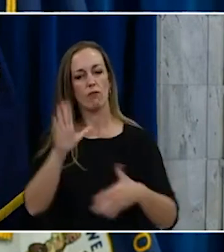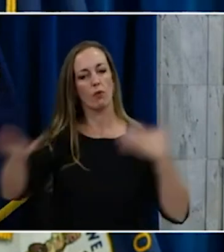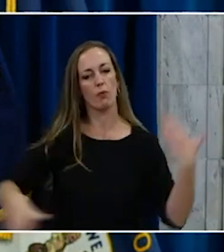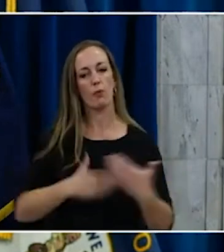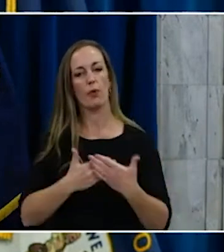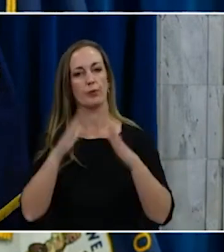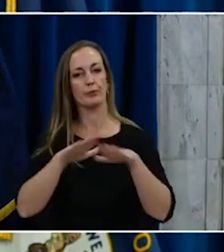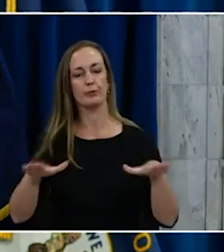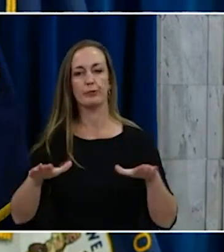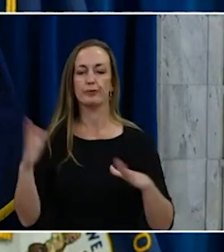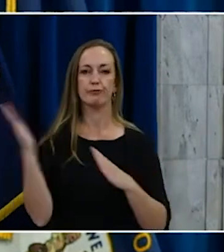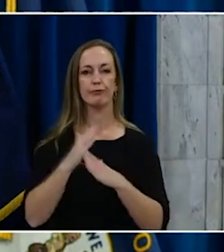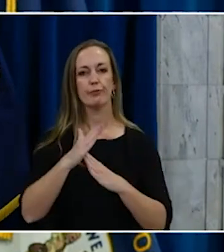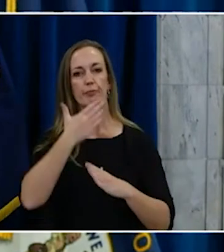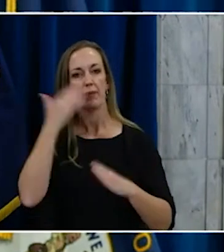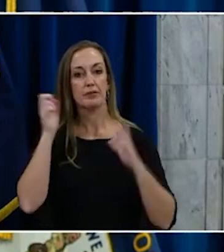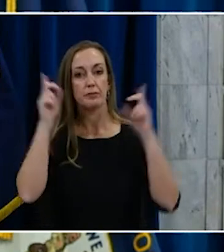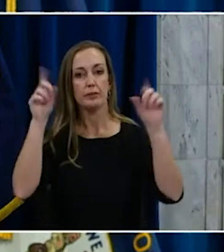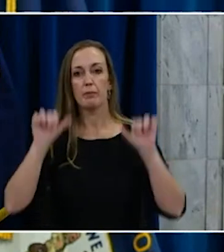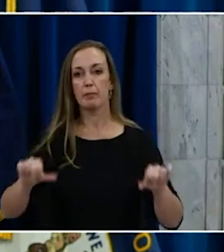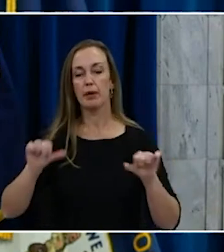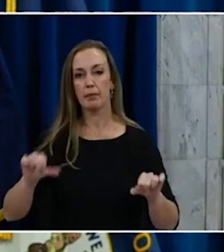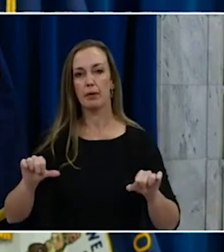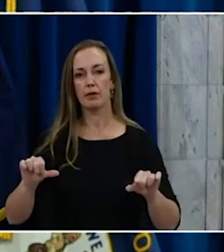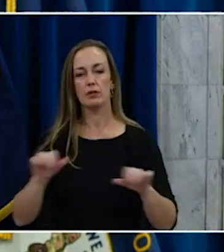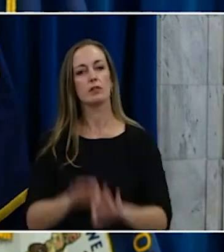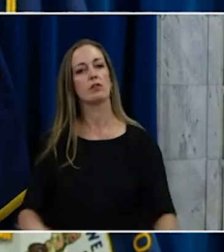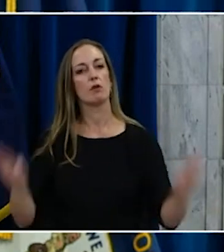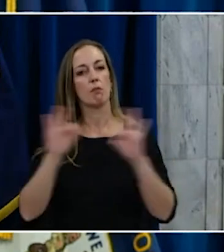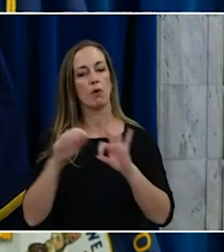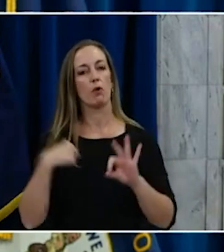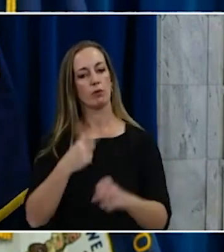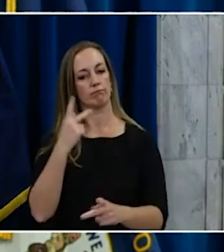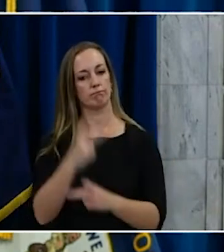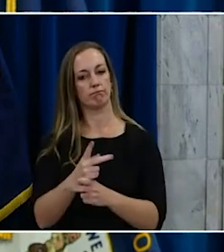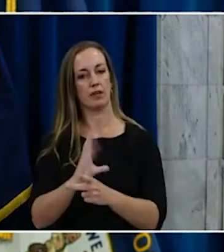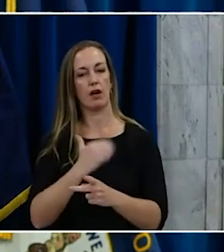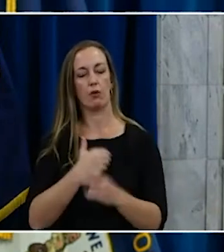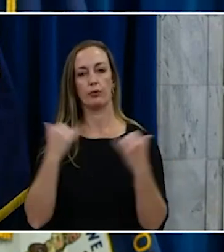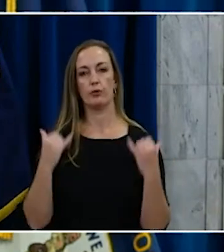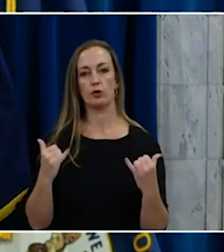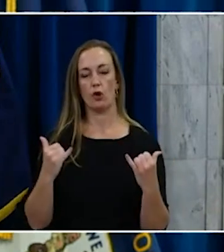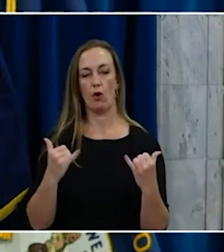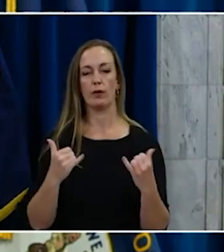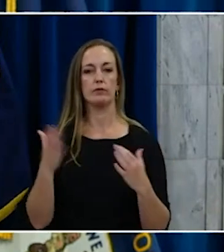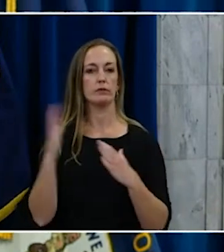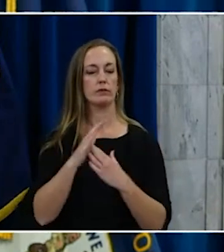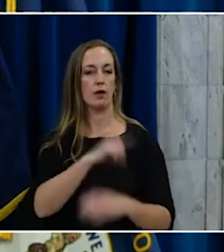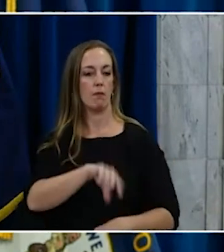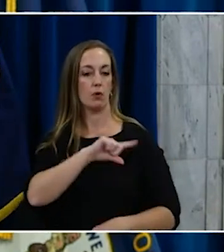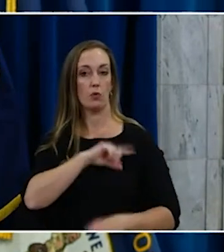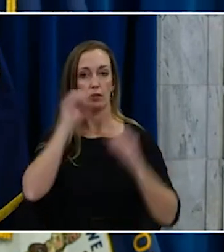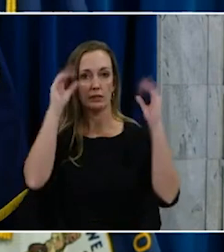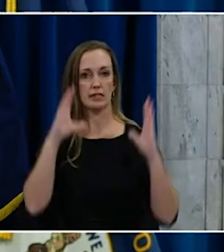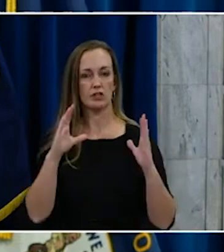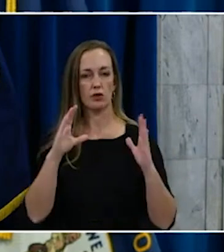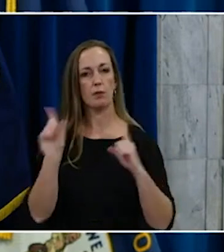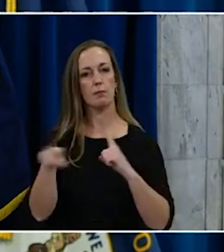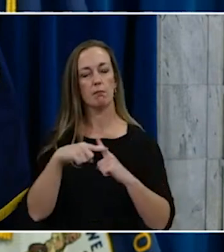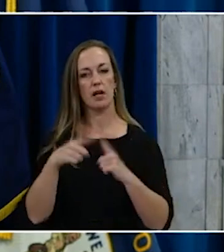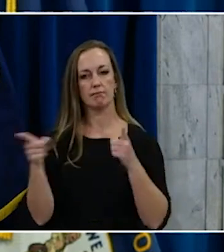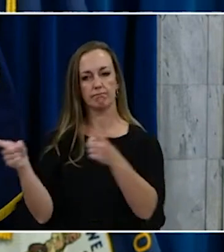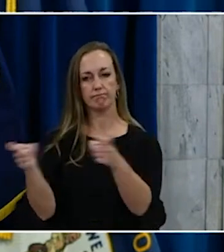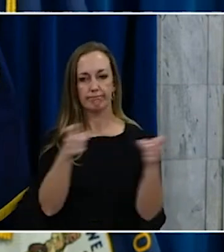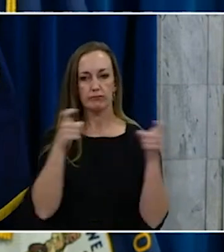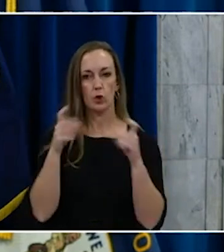best education possible, it is important that we retain our current high-quality teachers and recruit more people to the teaching